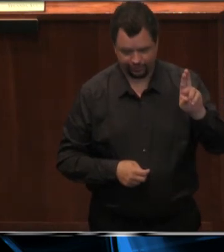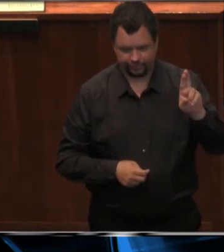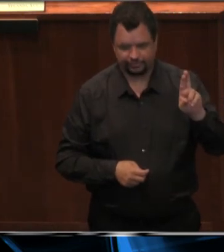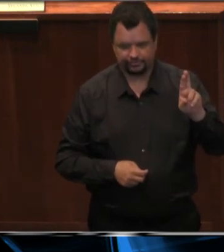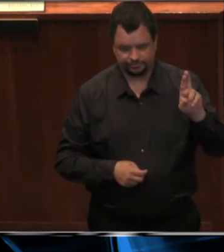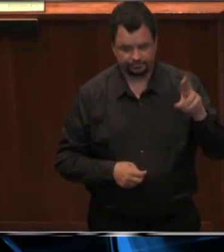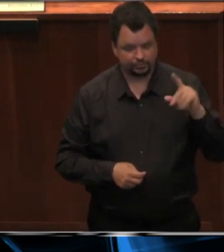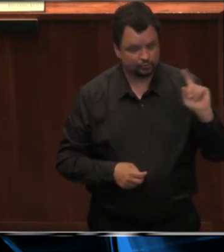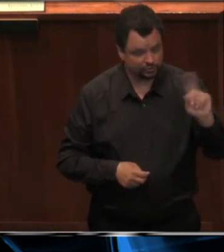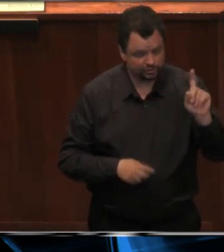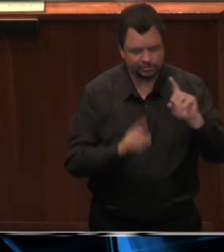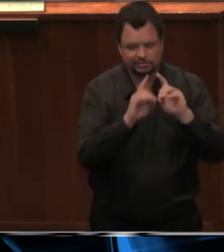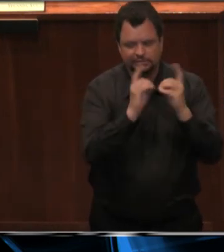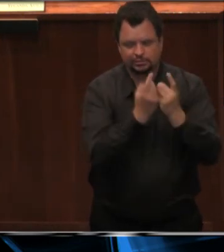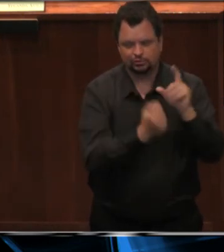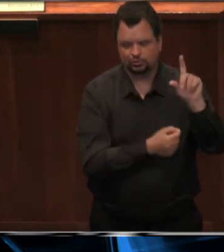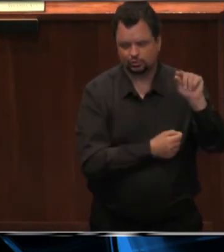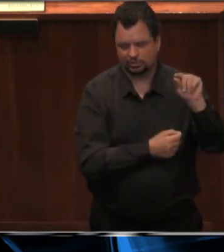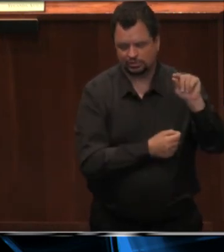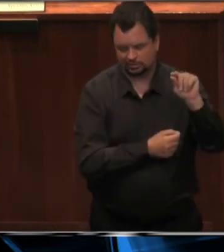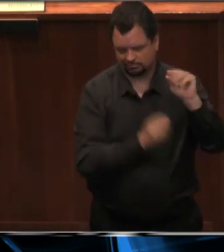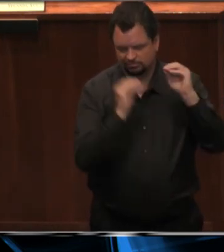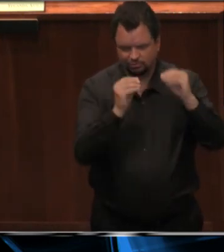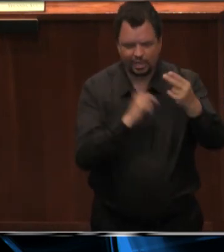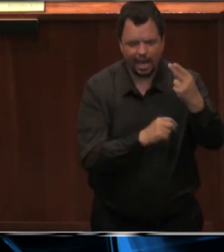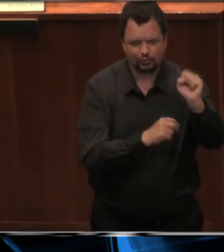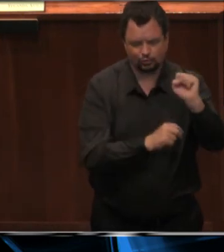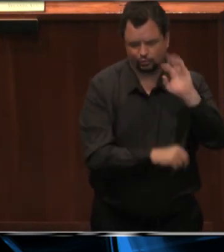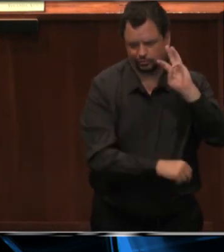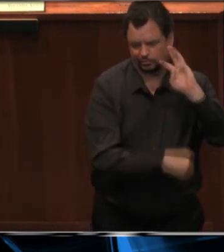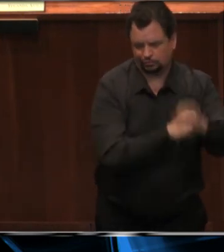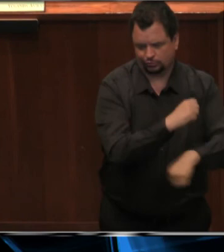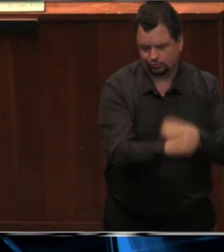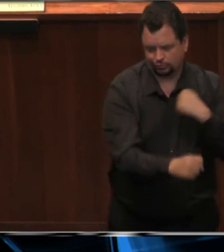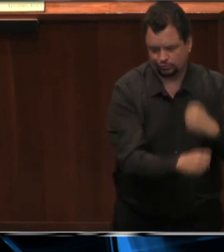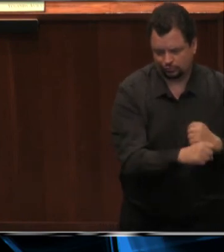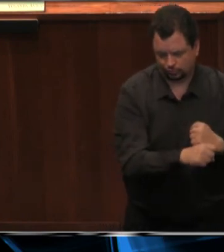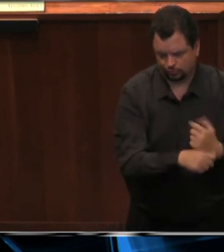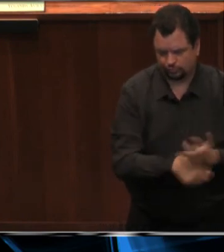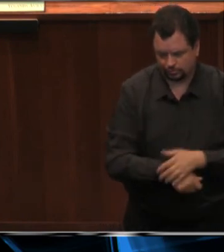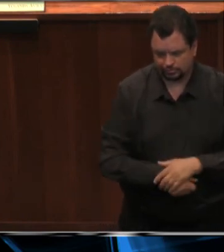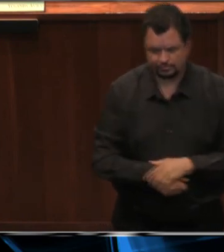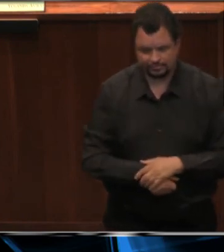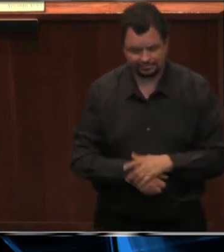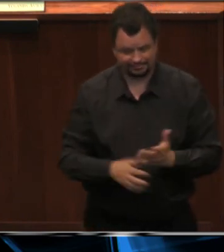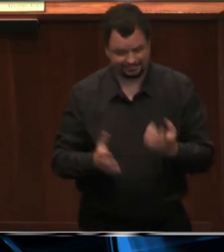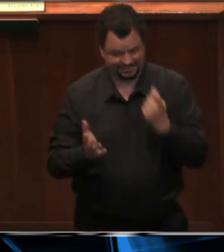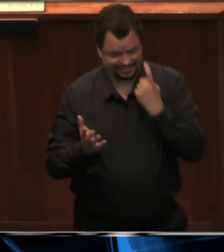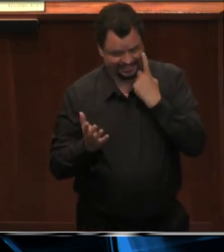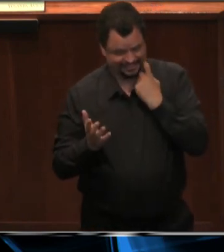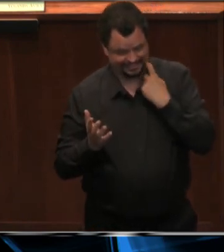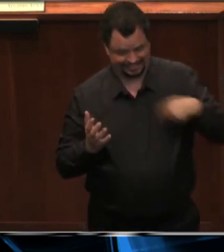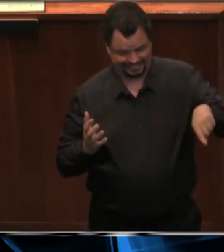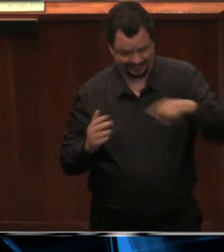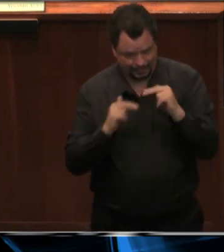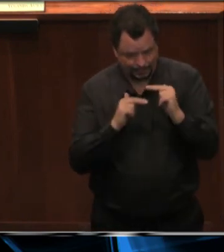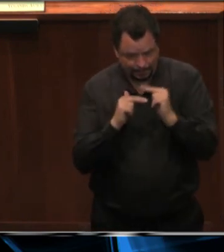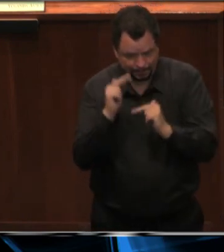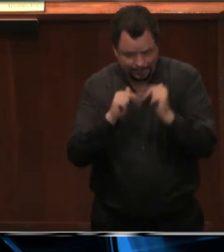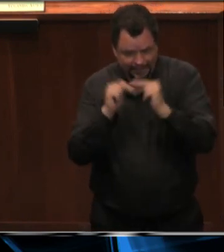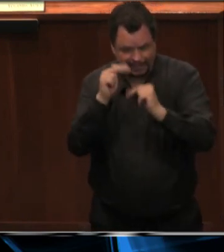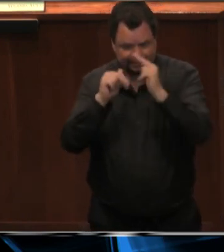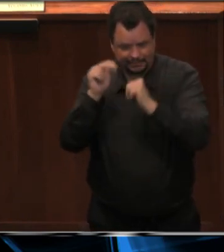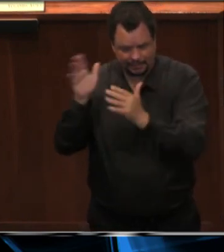years. I'm calling in regarding concerns with our recently released reopening plan, as it appears that a lot of people are also talking about that.